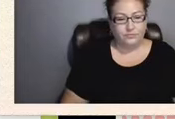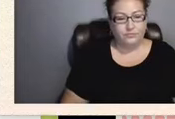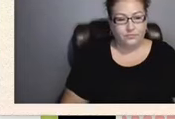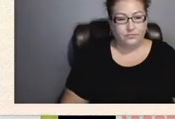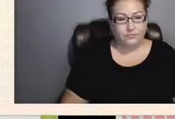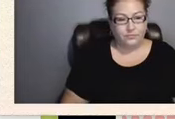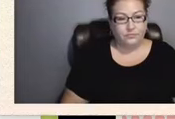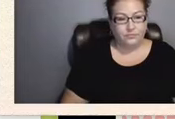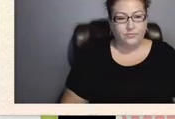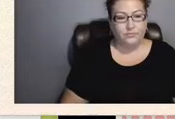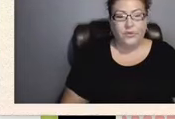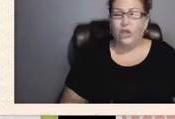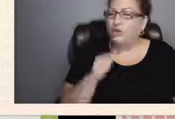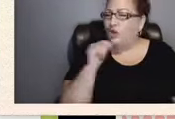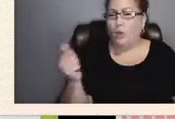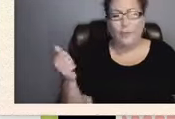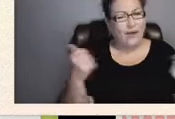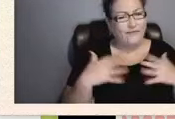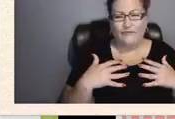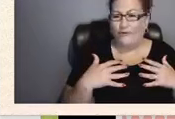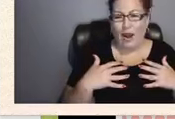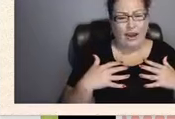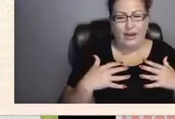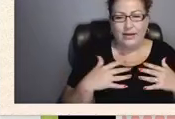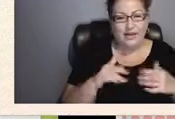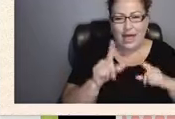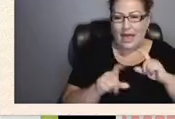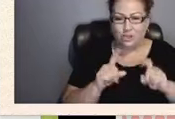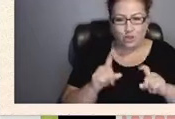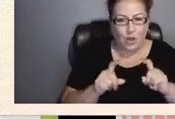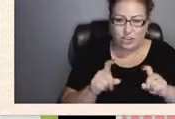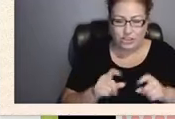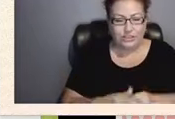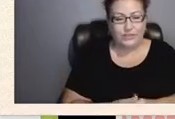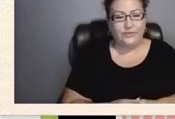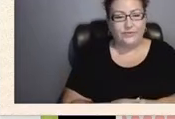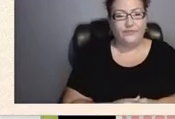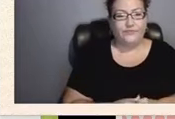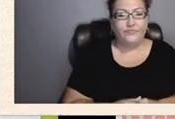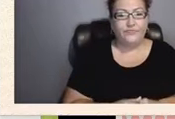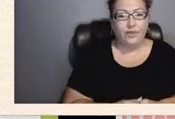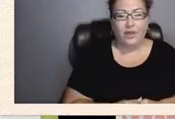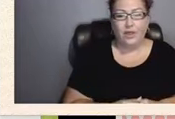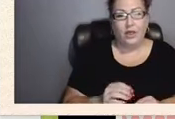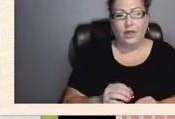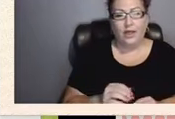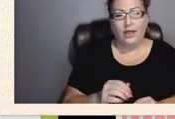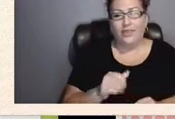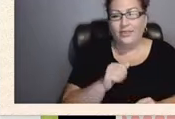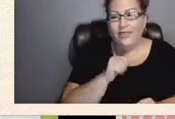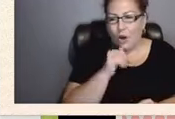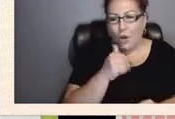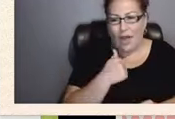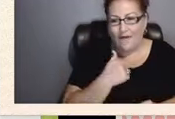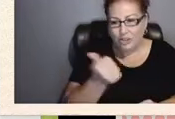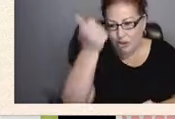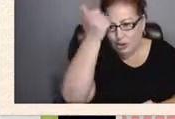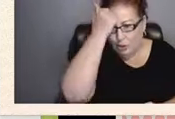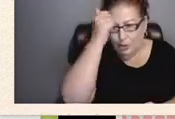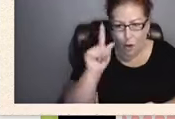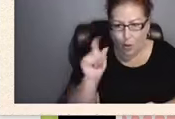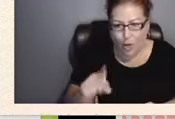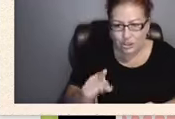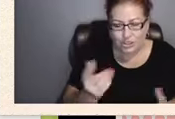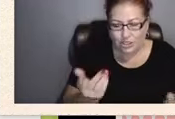don't be afraid to ask questions. There's no such thing as a stupid question. And once you ask